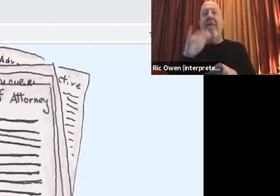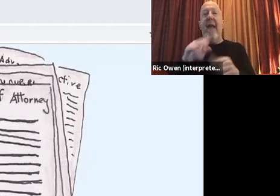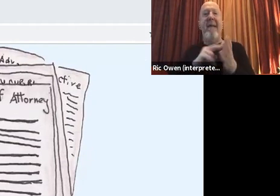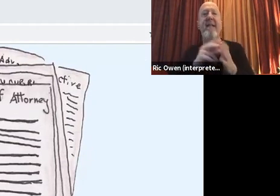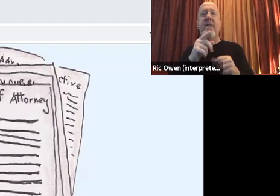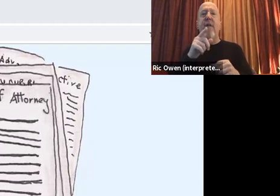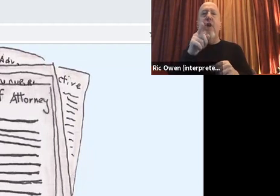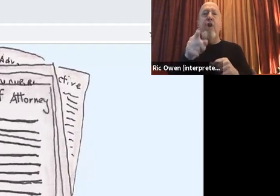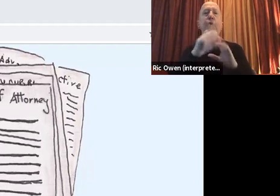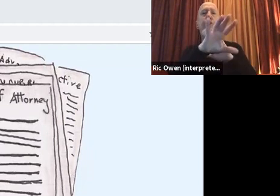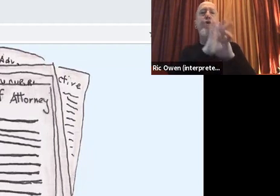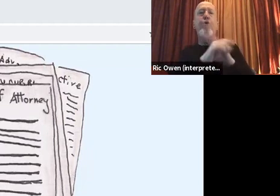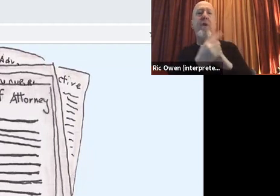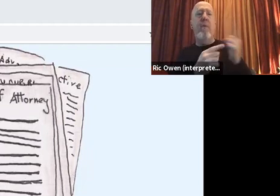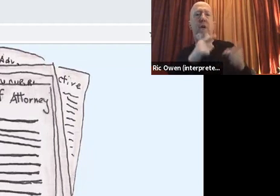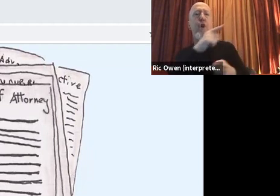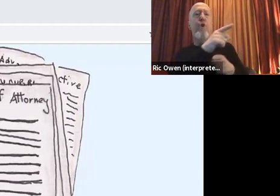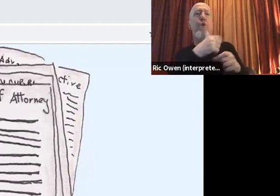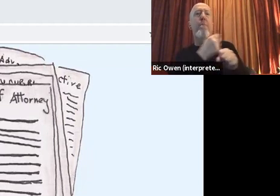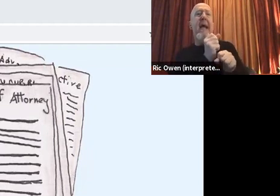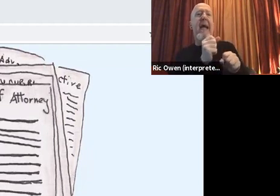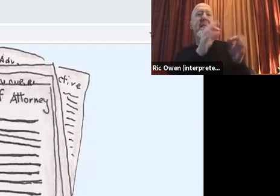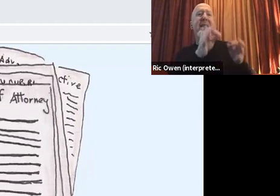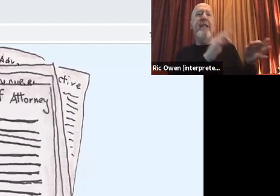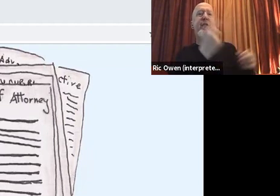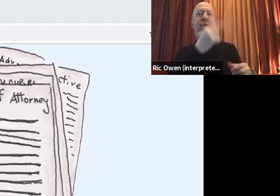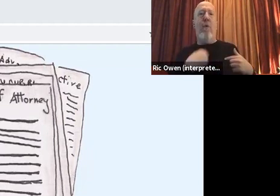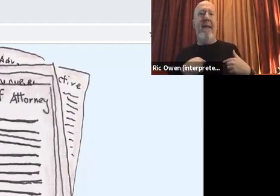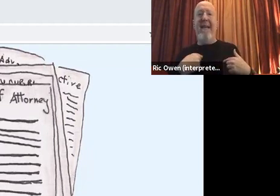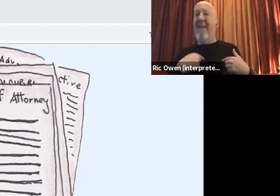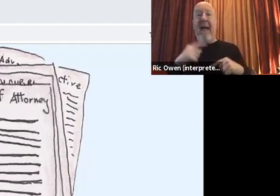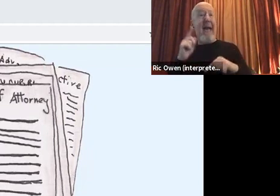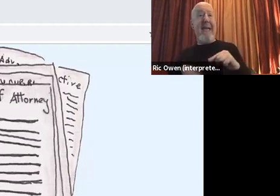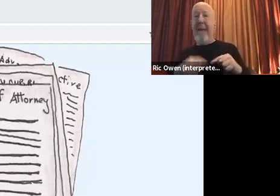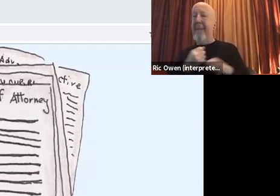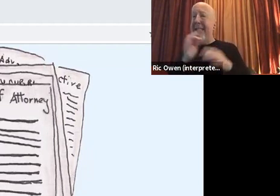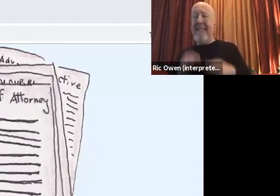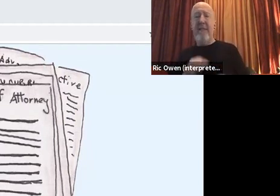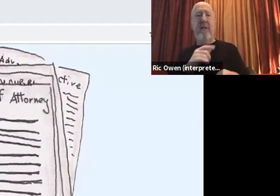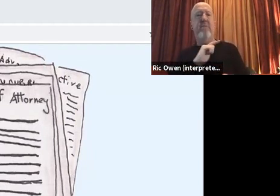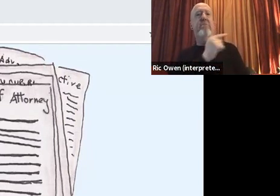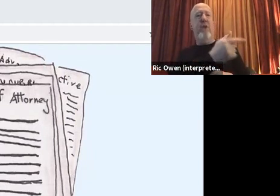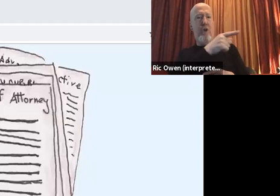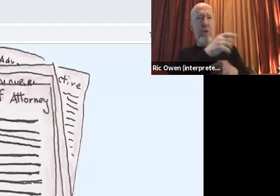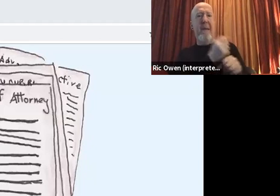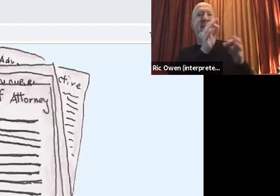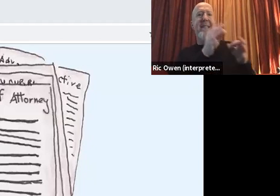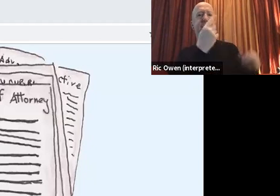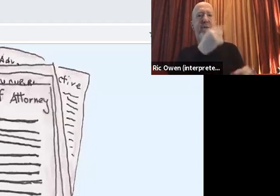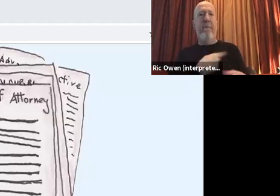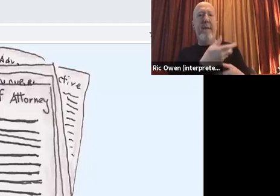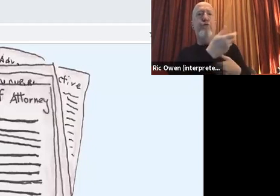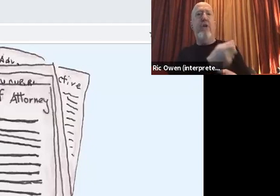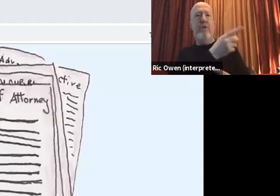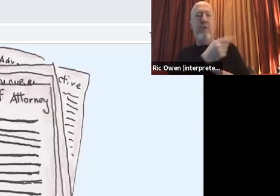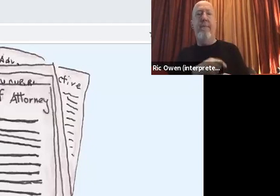person you choose to make medical decisions on your behalf and to advocate for you when you're unable to do so.